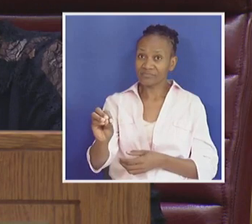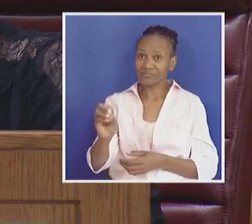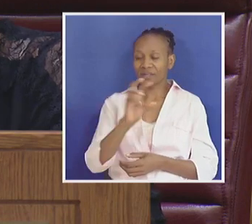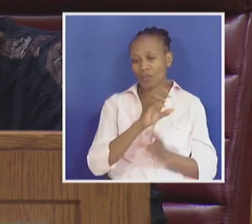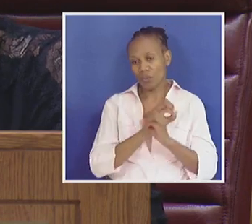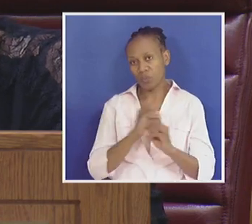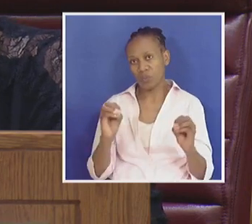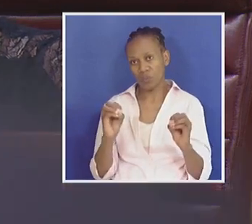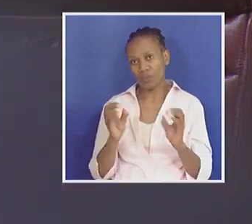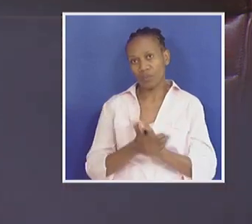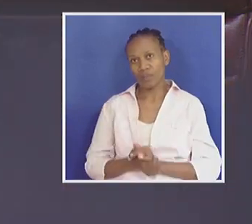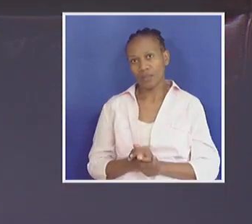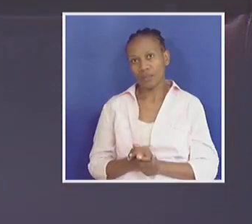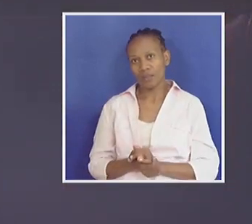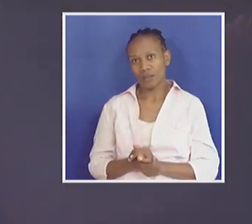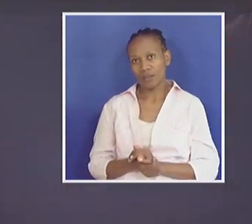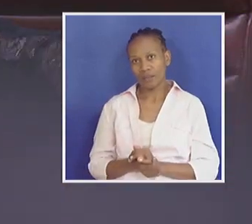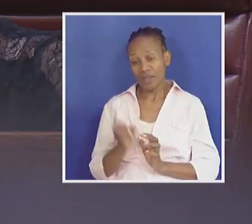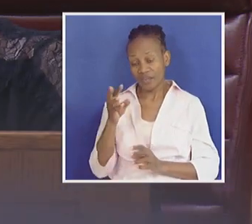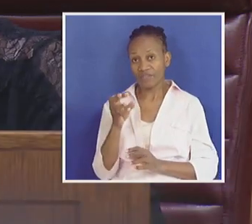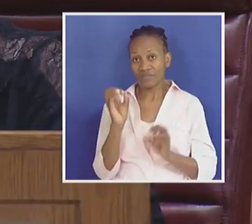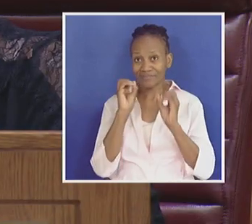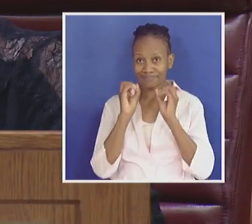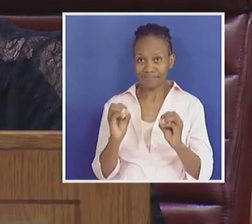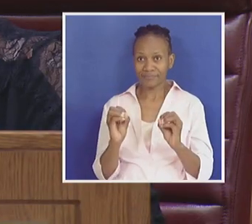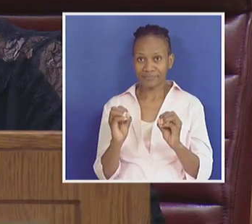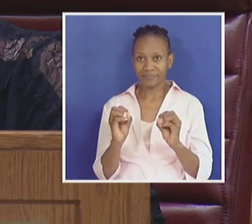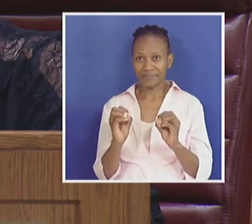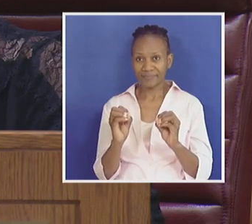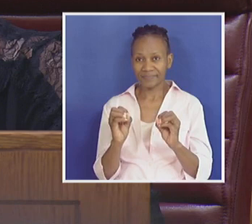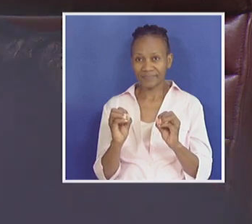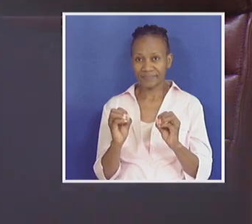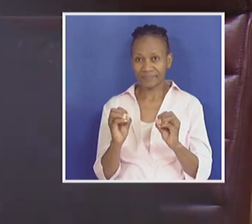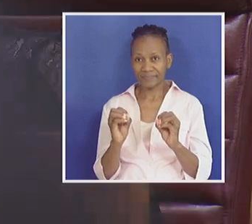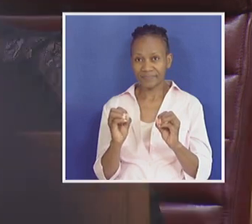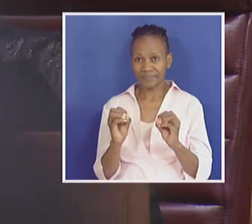None. If there is no other province,